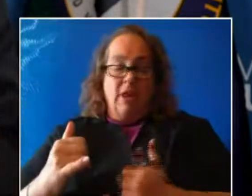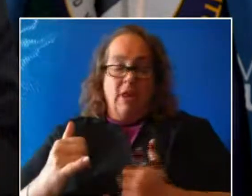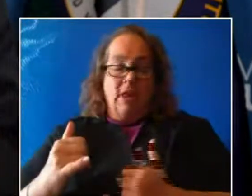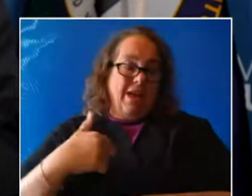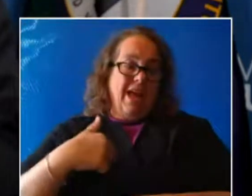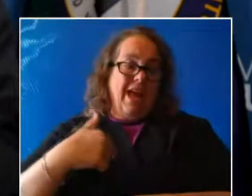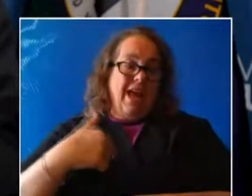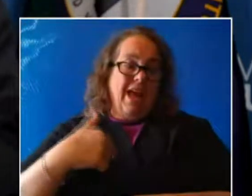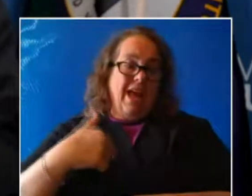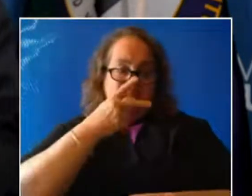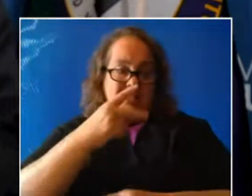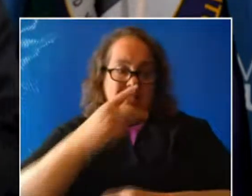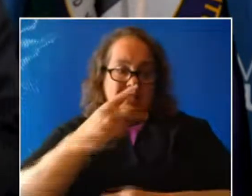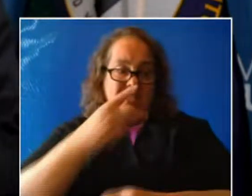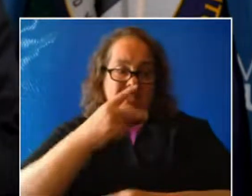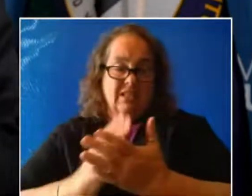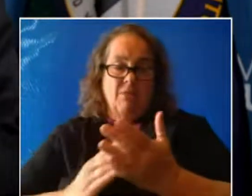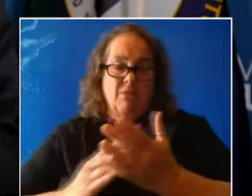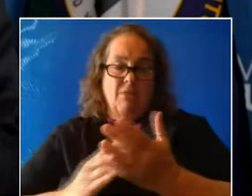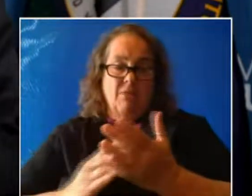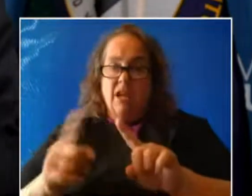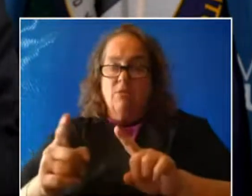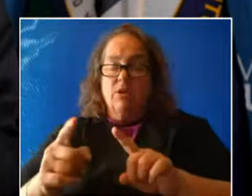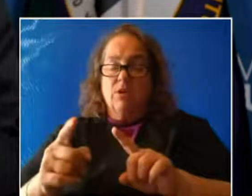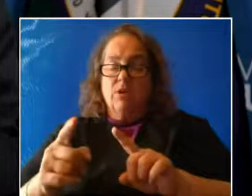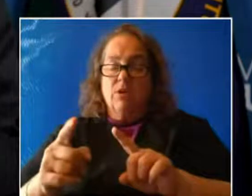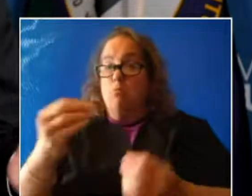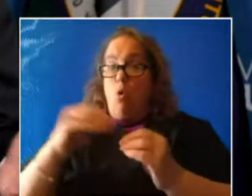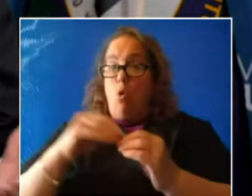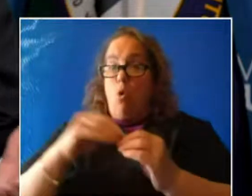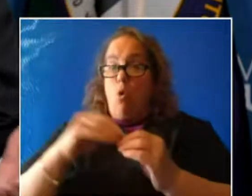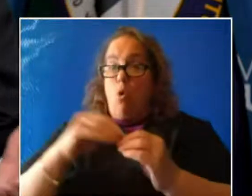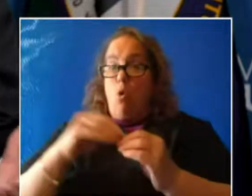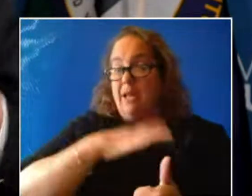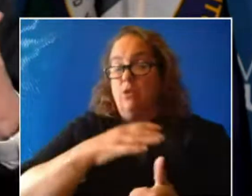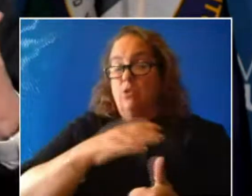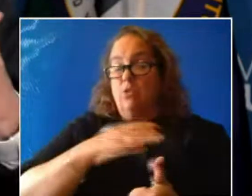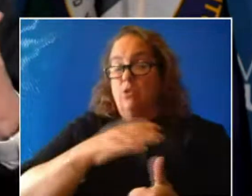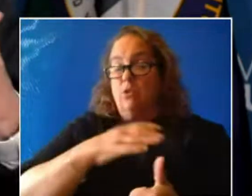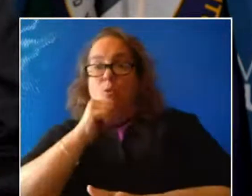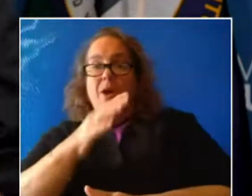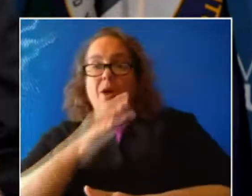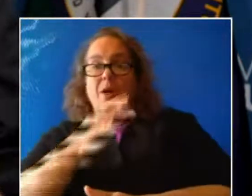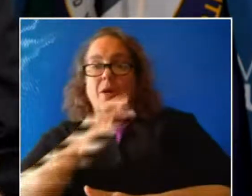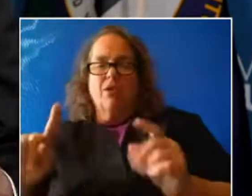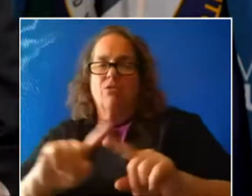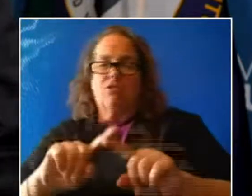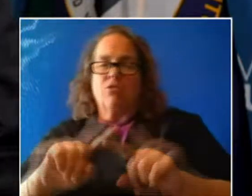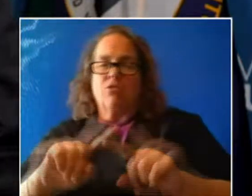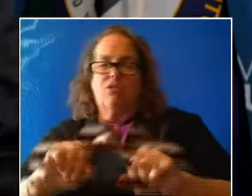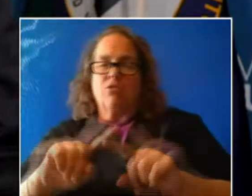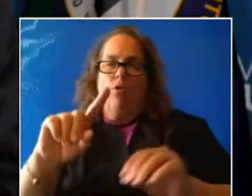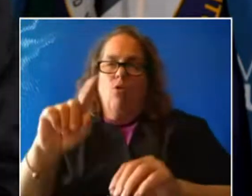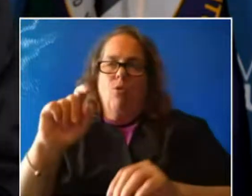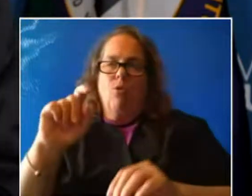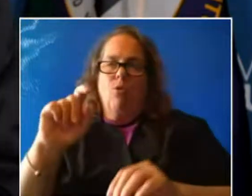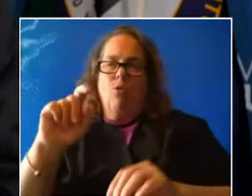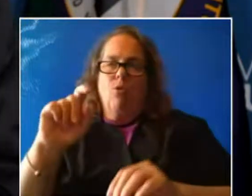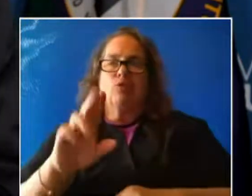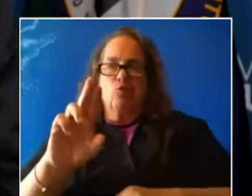whether it's more men or women, but there's no question that is a reality that we